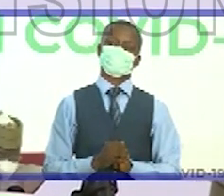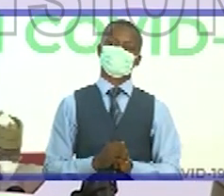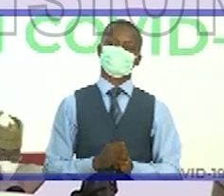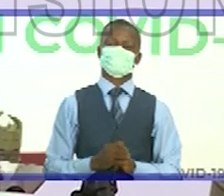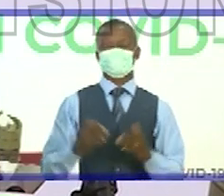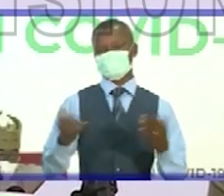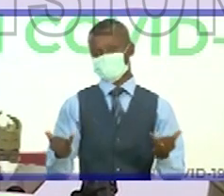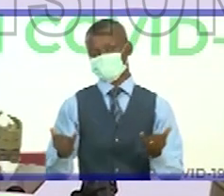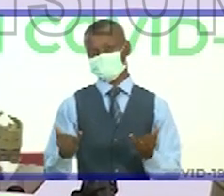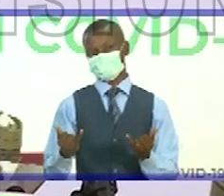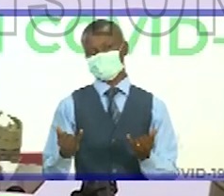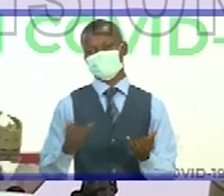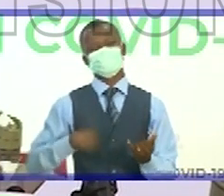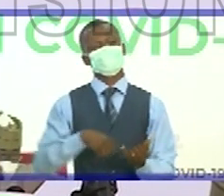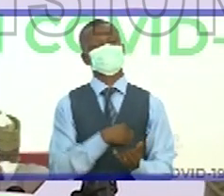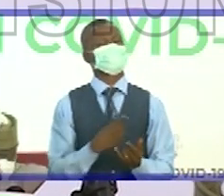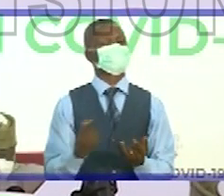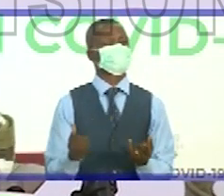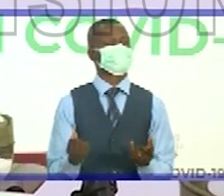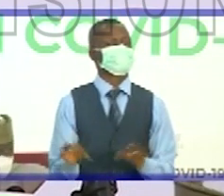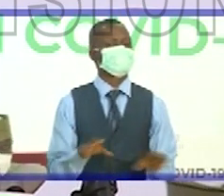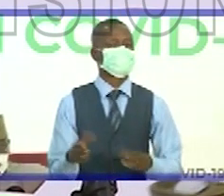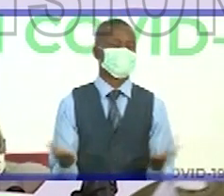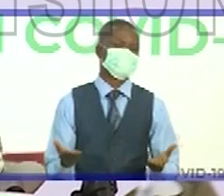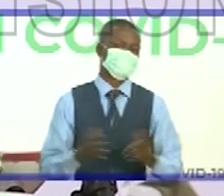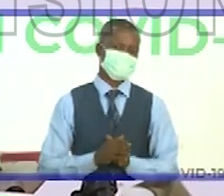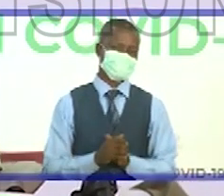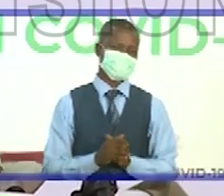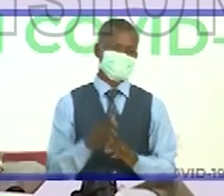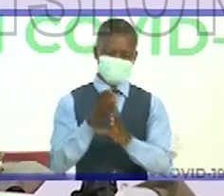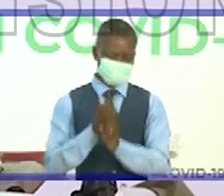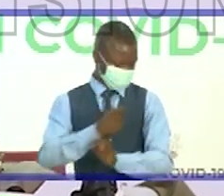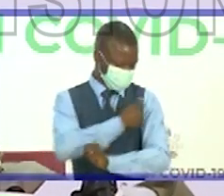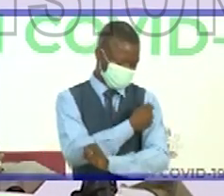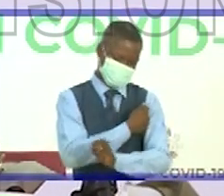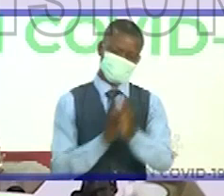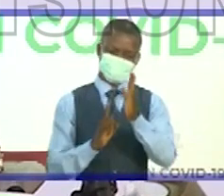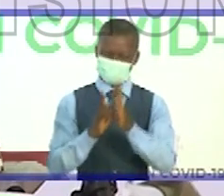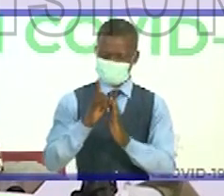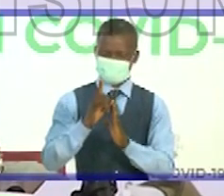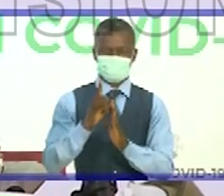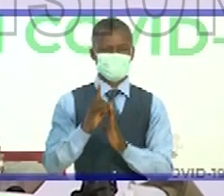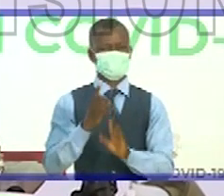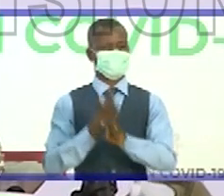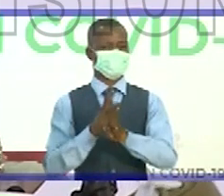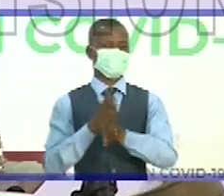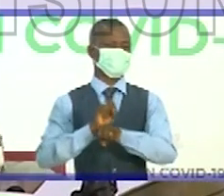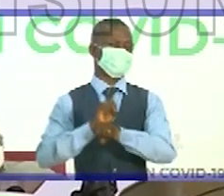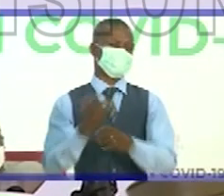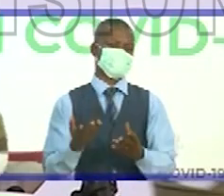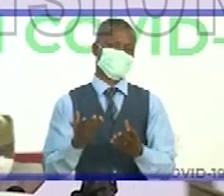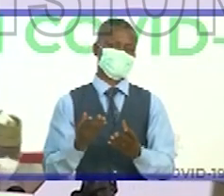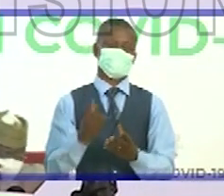What can we do? The process of vaccine research and development is very rigorous, and one that as